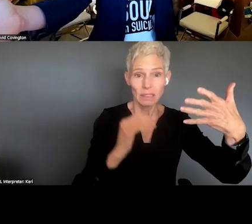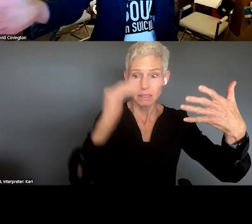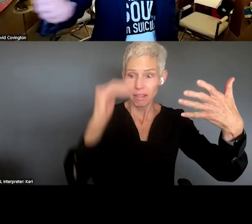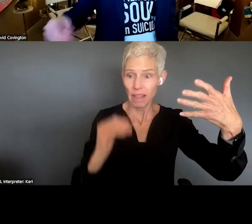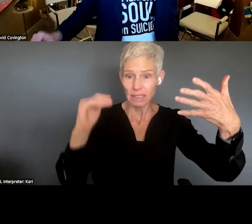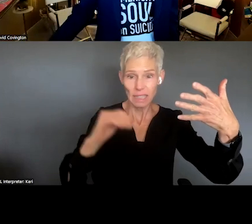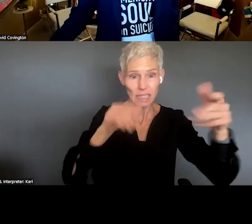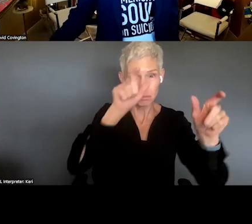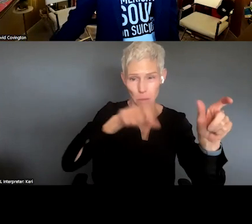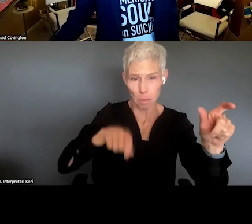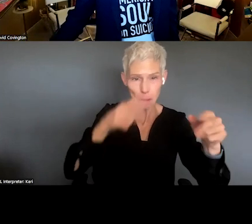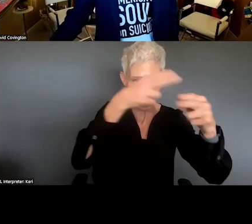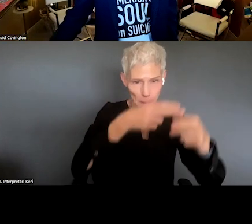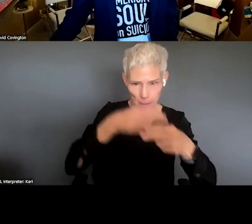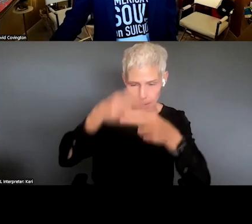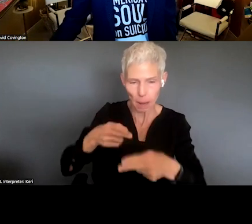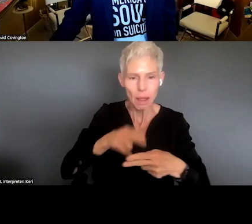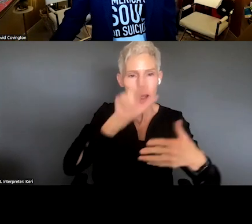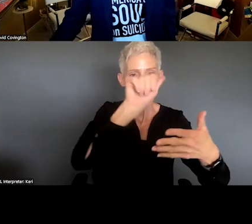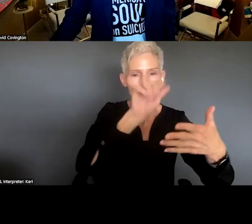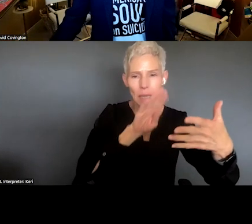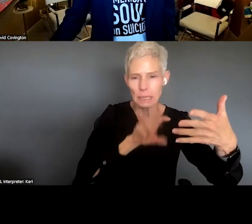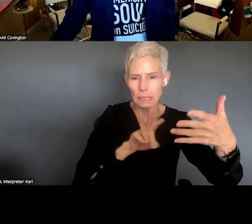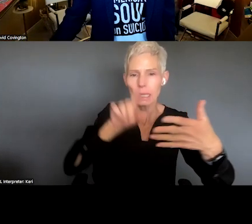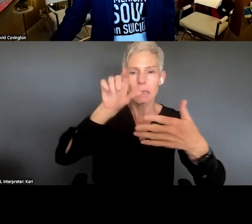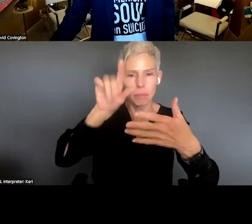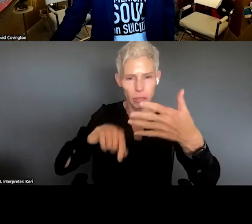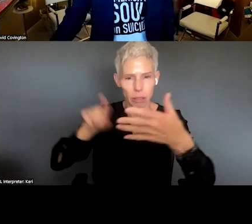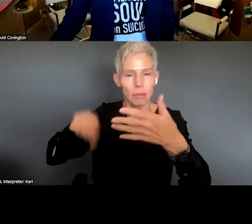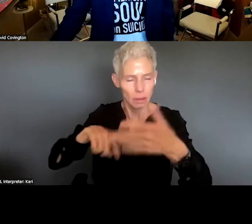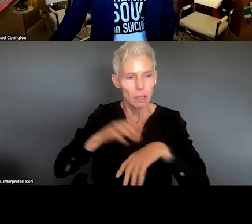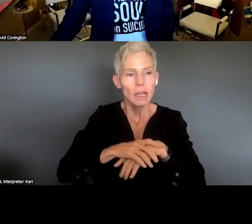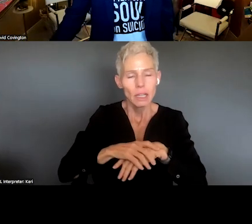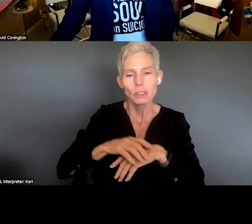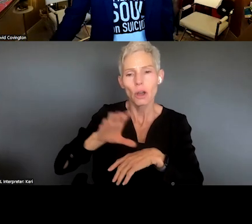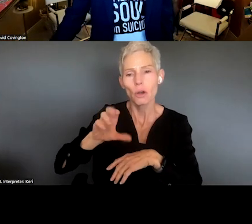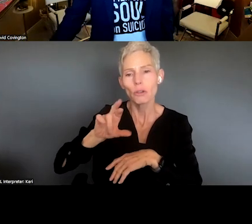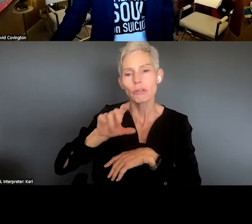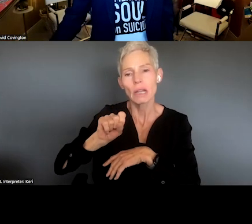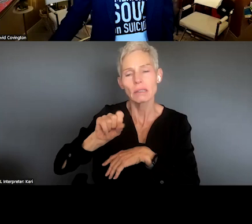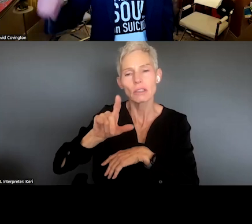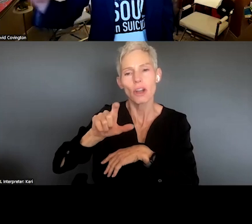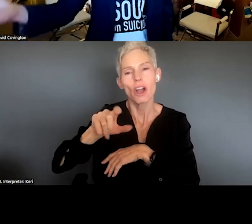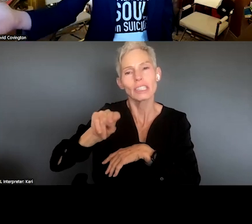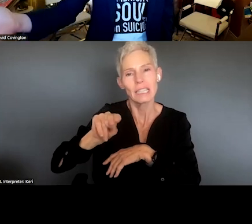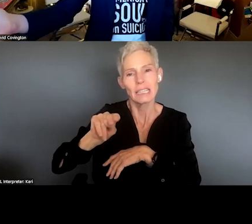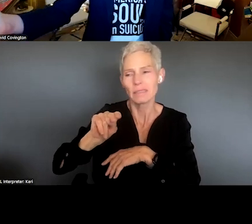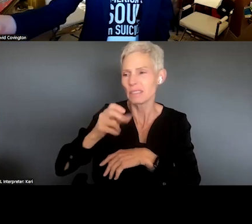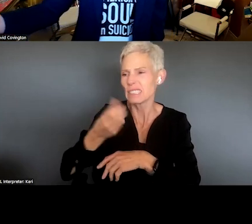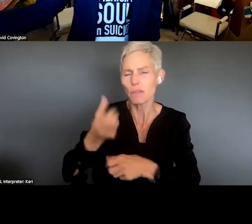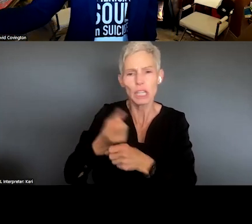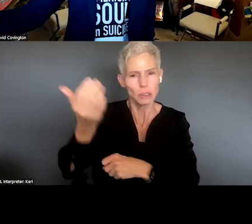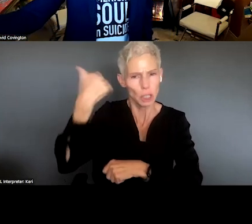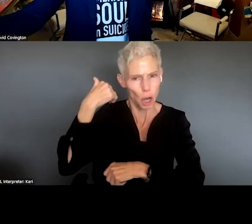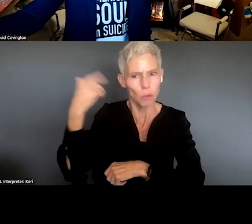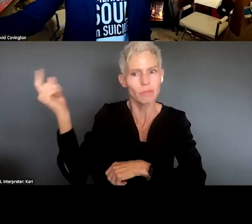Carson's name. He was already up here from having been a featured presenter back several years ago, again, as I mentioned. But if you would like to speak and you